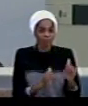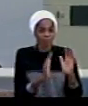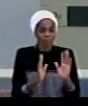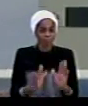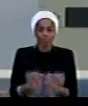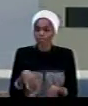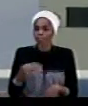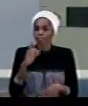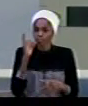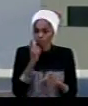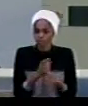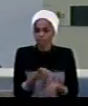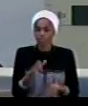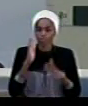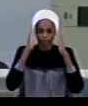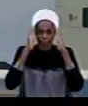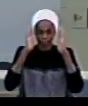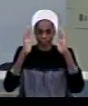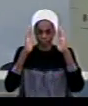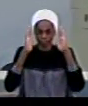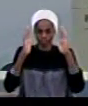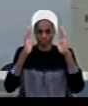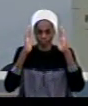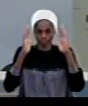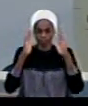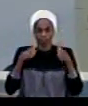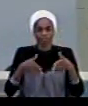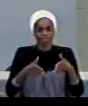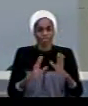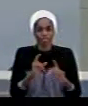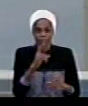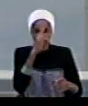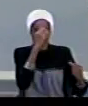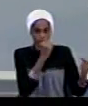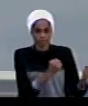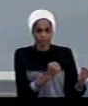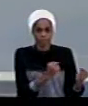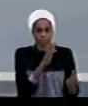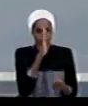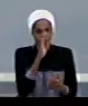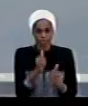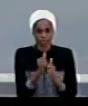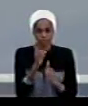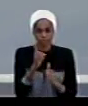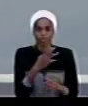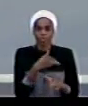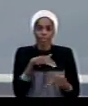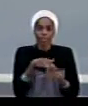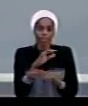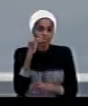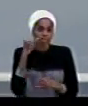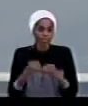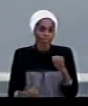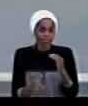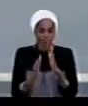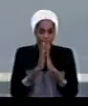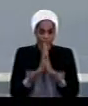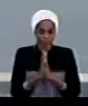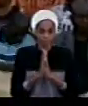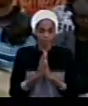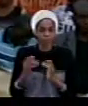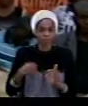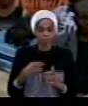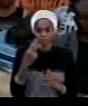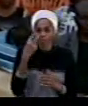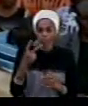attention. Let your faith stay with you. And the last amen will solve the problem.